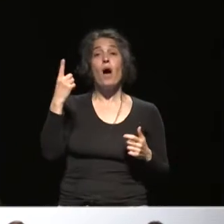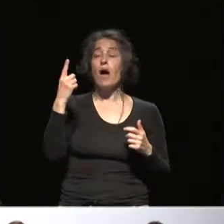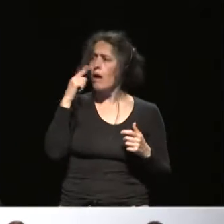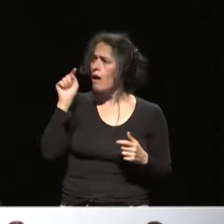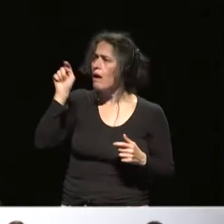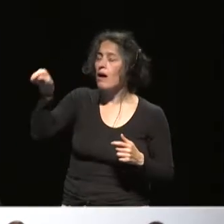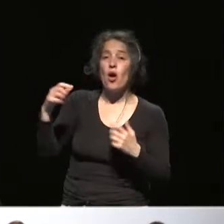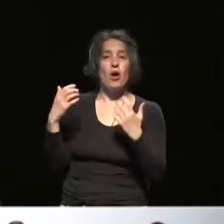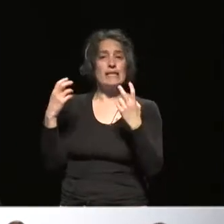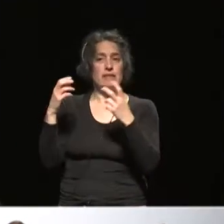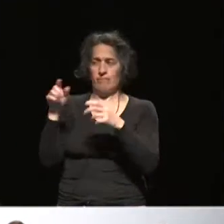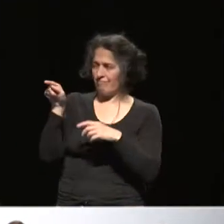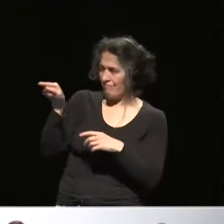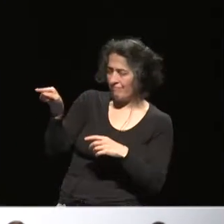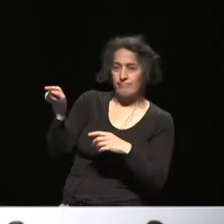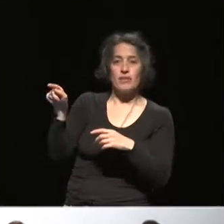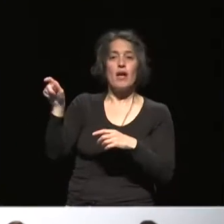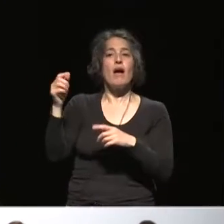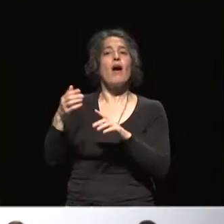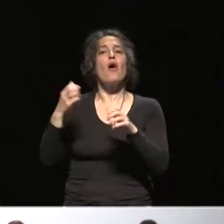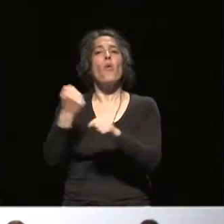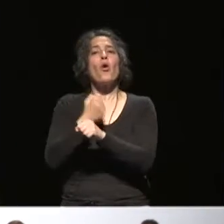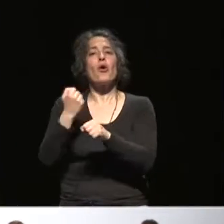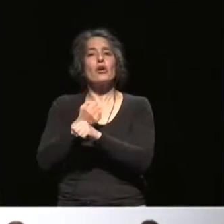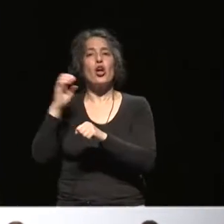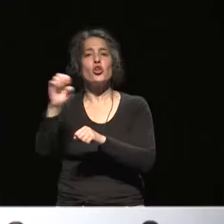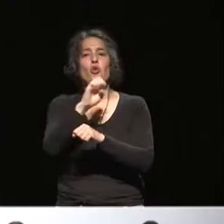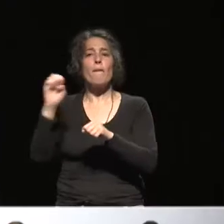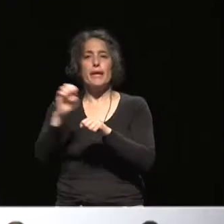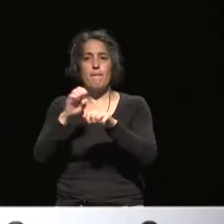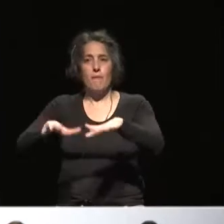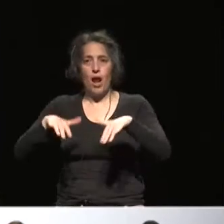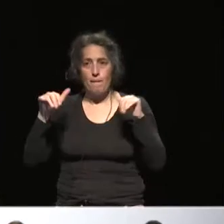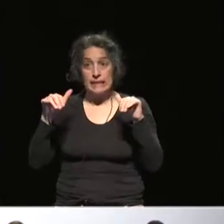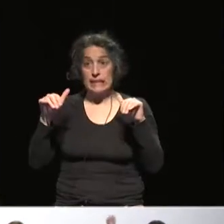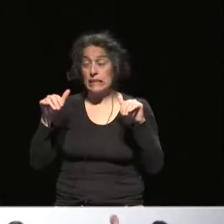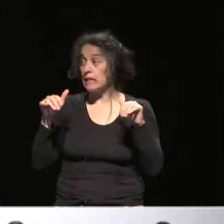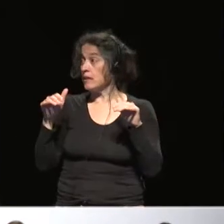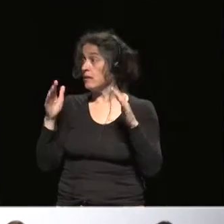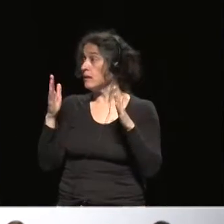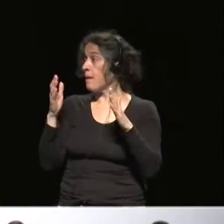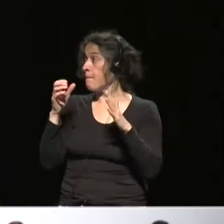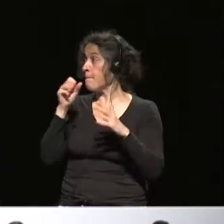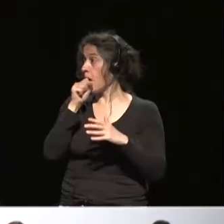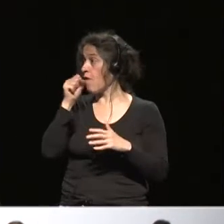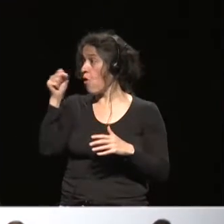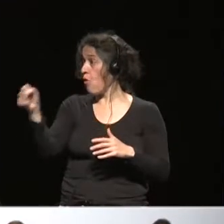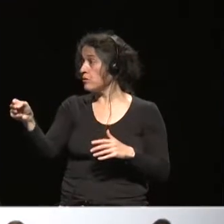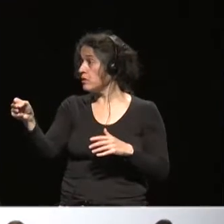here that would like to put a question. So please, if you could just get a microphone.